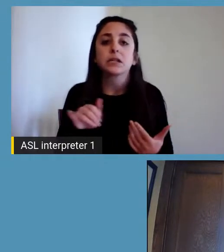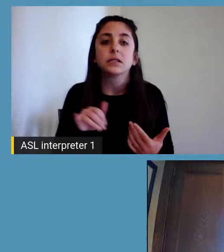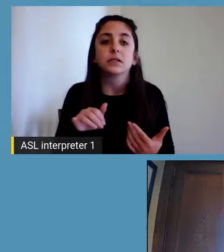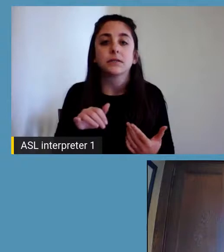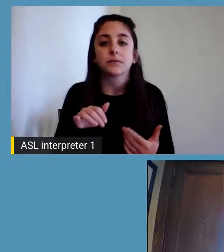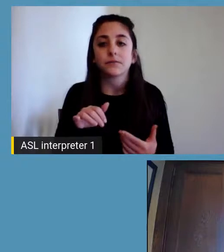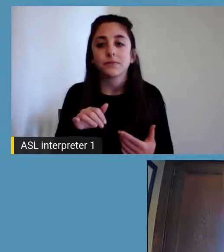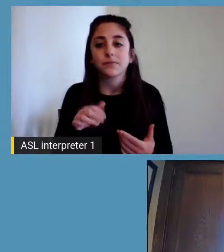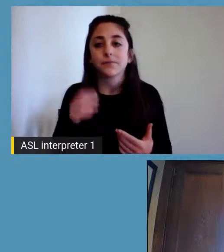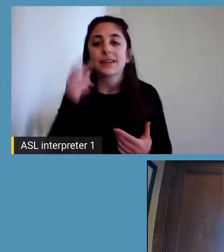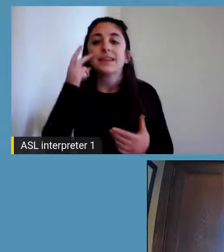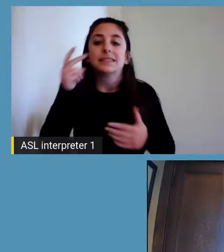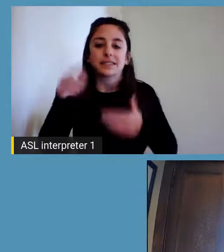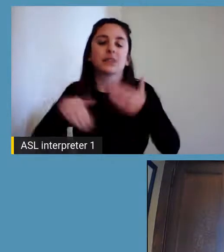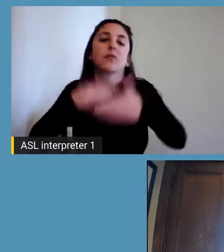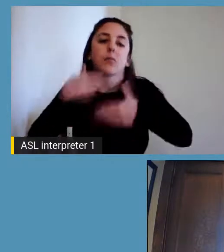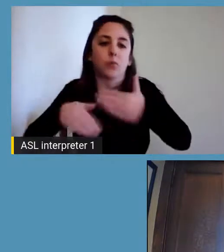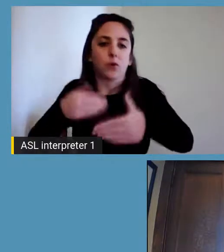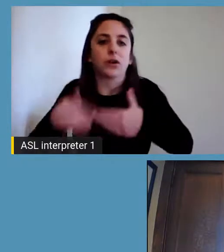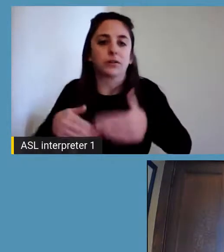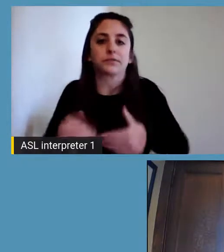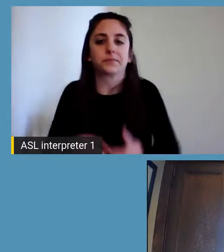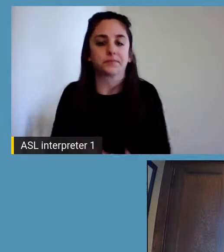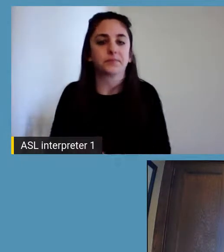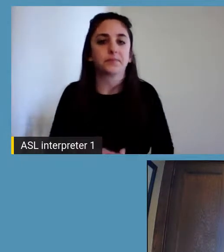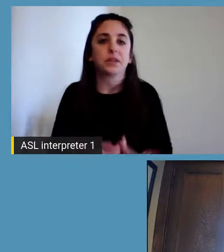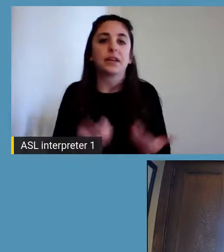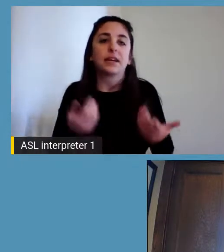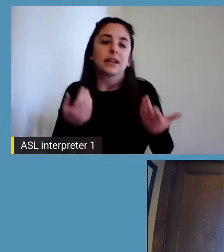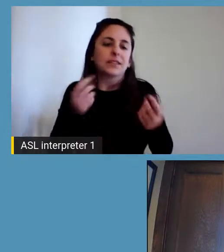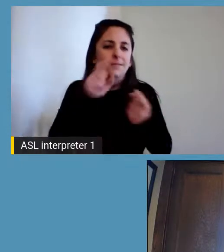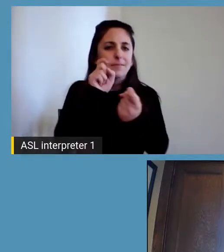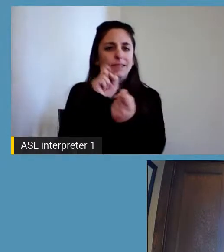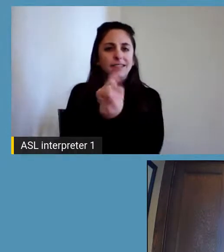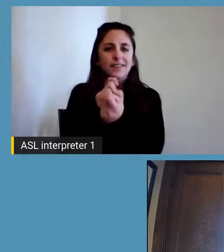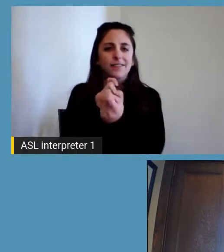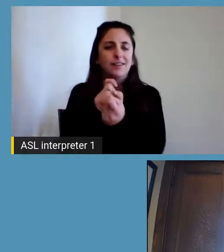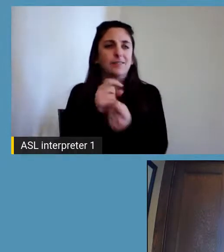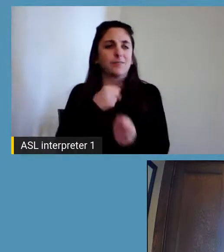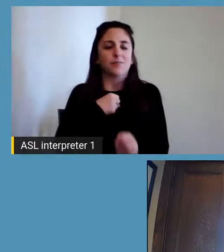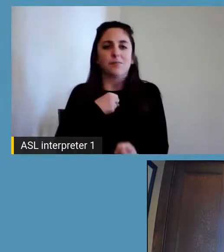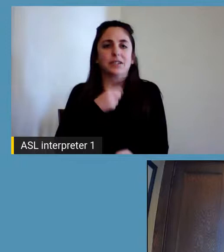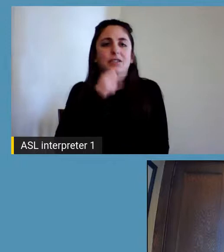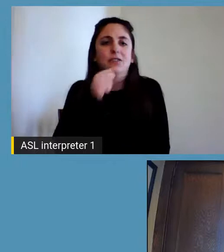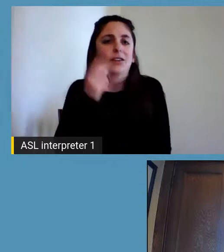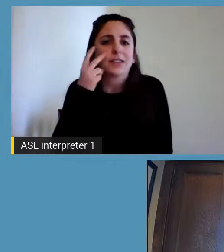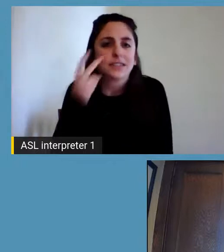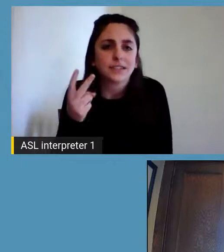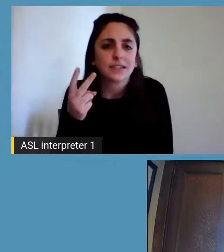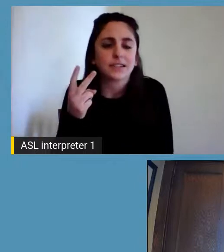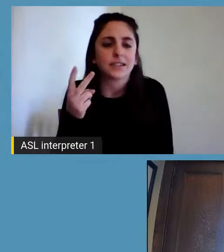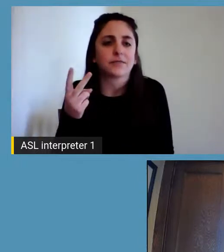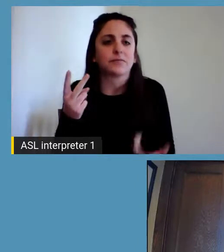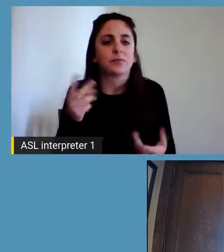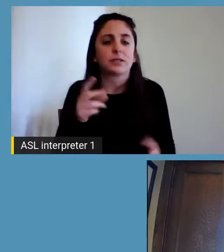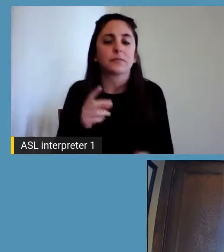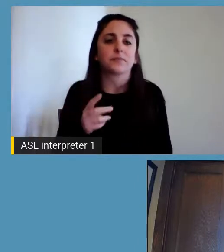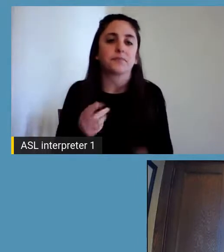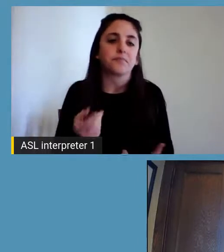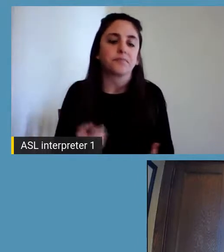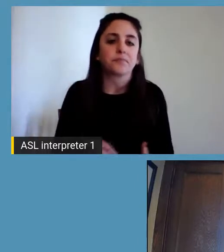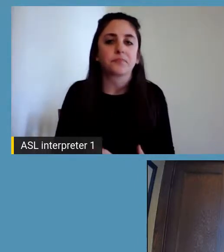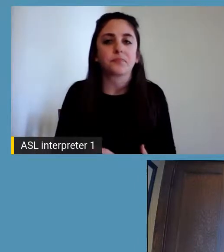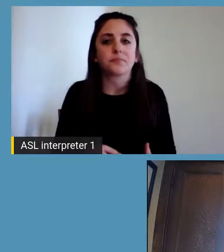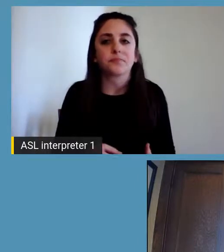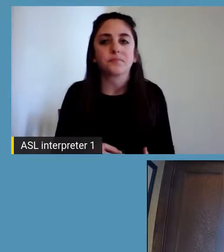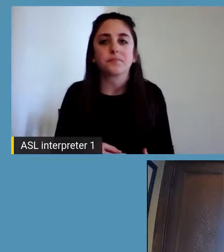is there's always a detail I'm not seeing because I'm not seeing the real garment. I'd like to fix some stuff on the